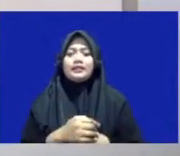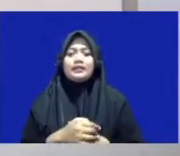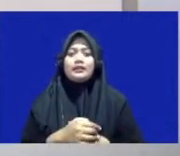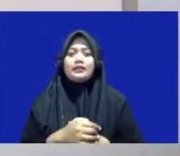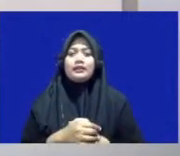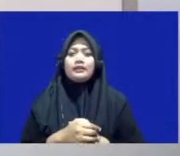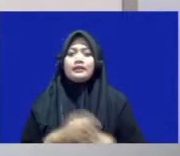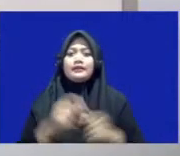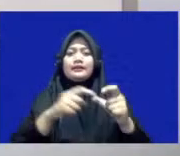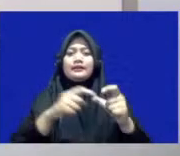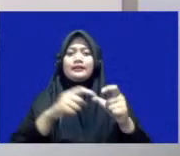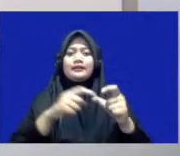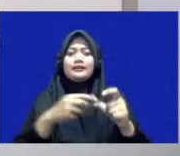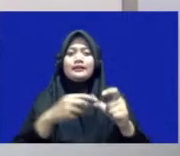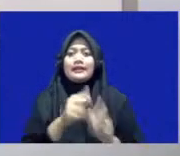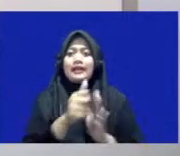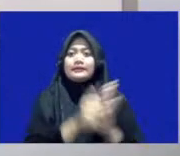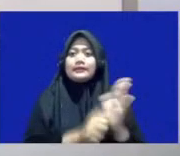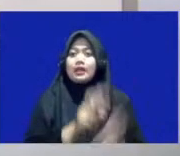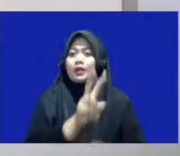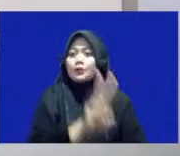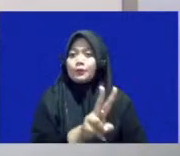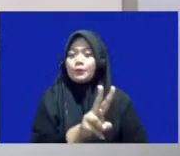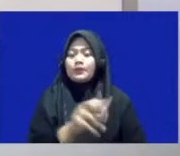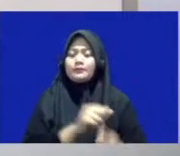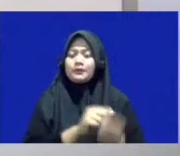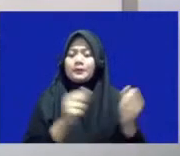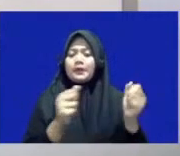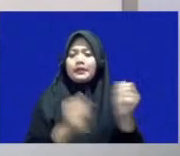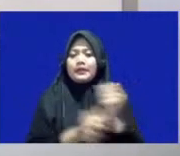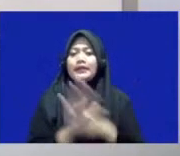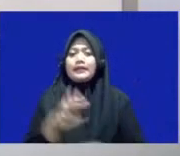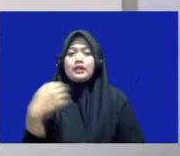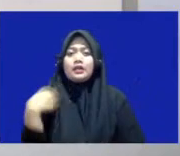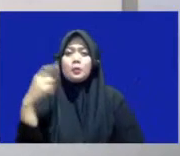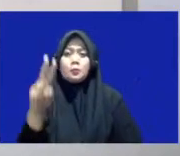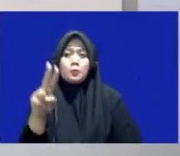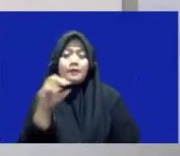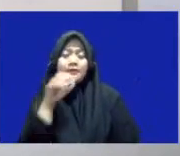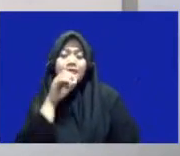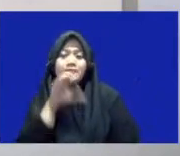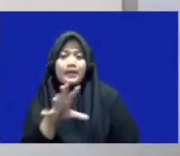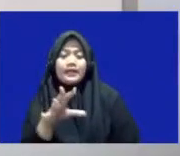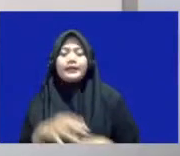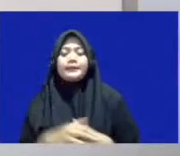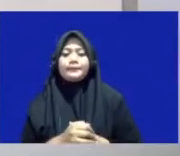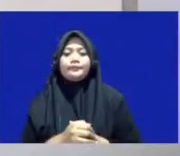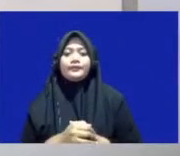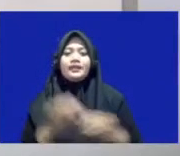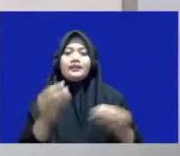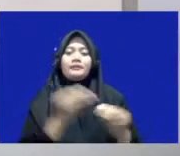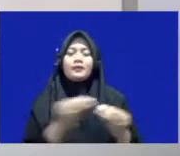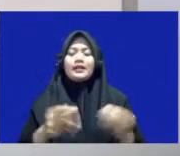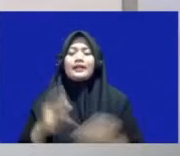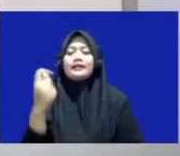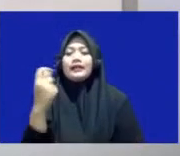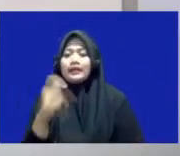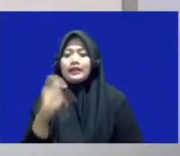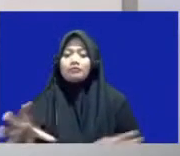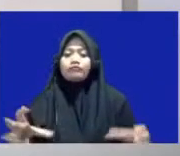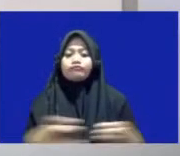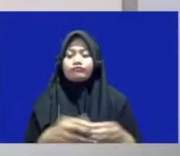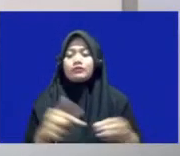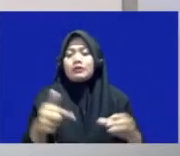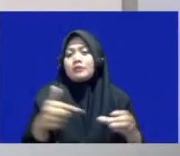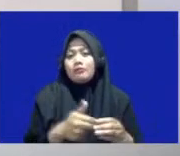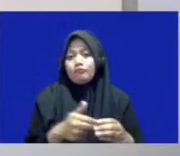we have three distinguished speakers as Tagana representatives who will be joining us in this session. The first one is Mrs. Ferida,